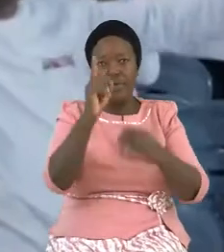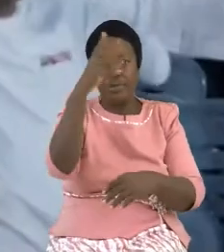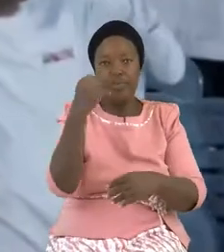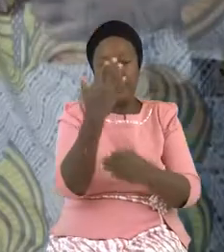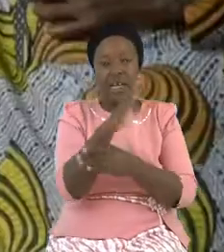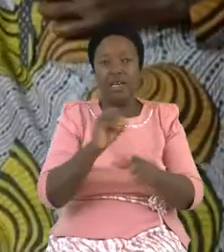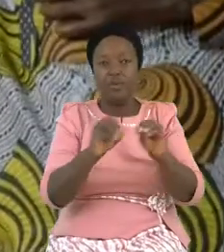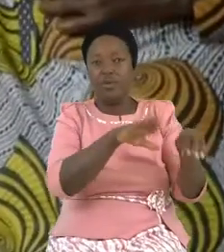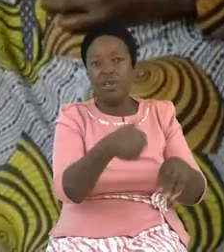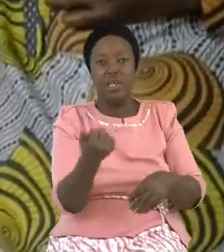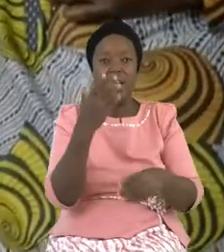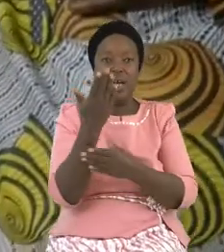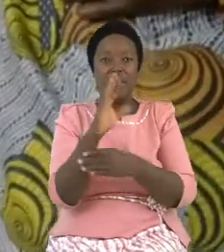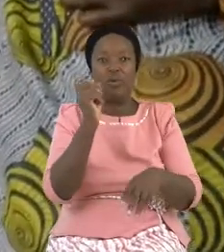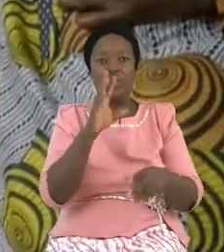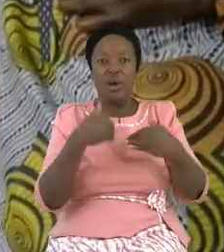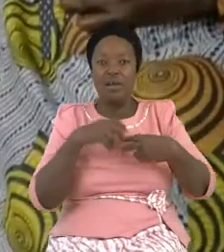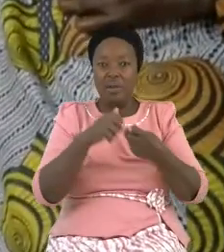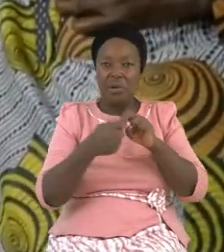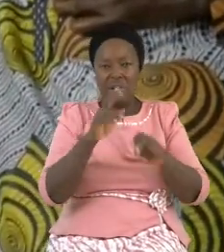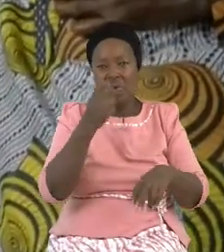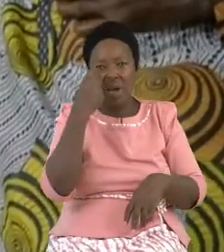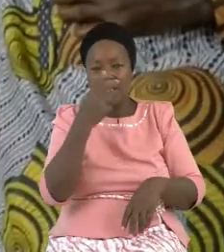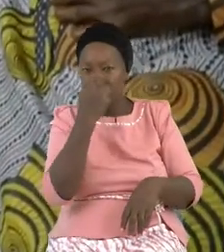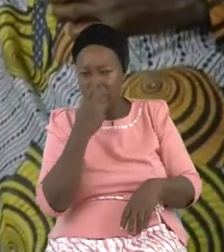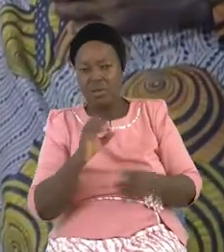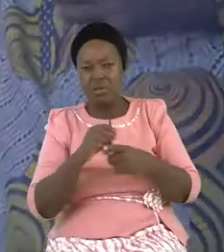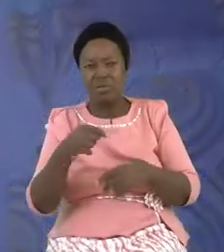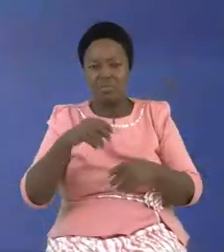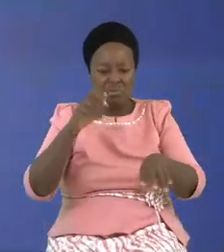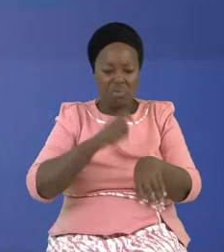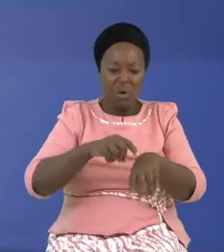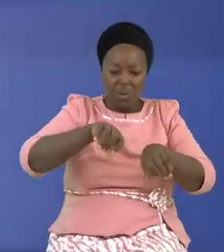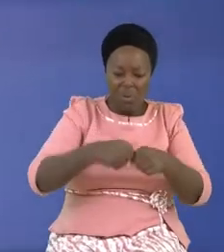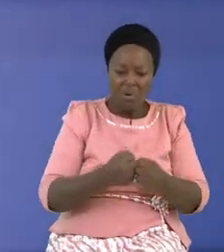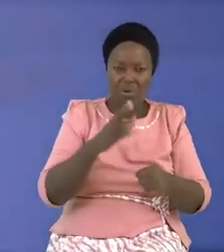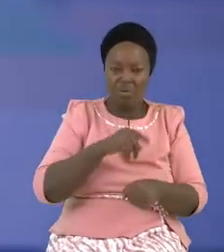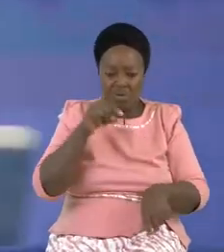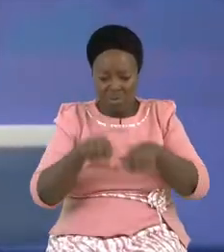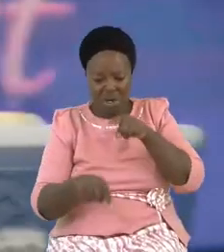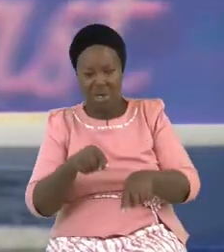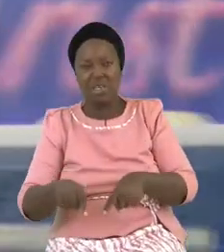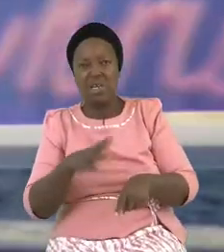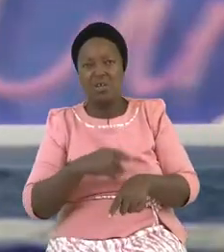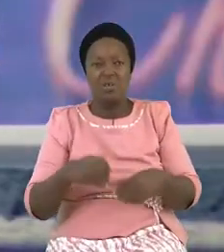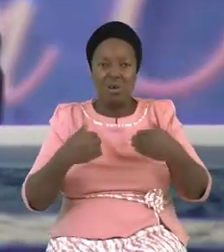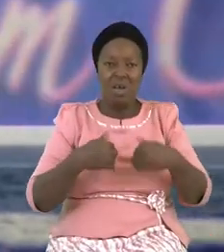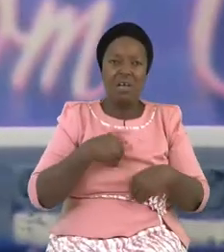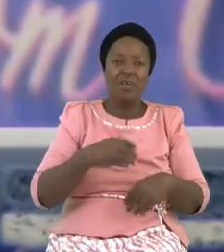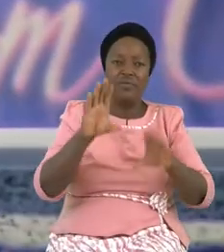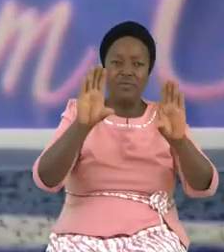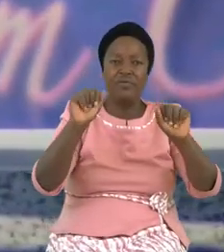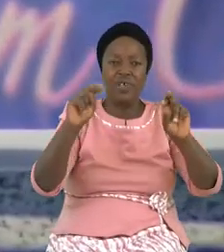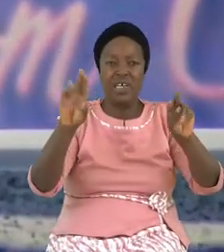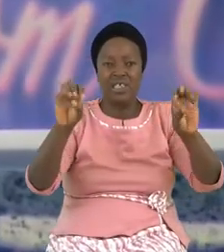hand where you have the problem. Your eyes are blind, your bones are broken, you are paralyzed, you are lame, you have cancer, you have tumor, whatever